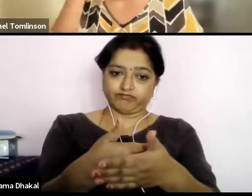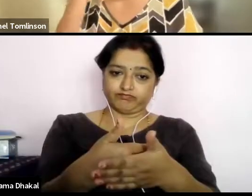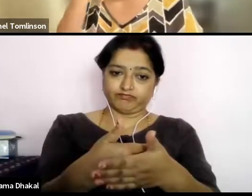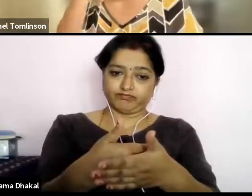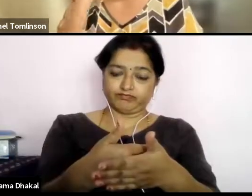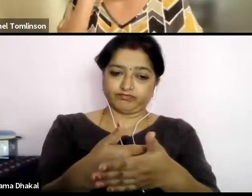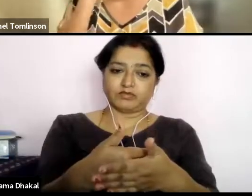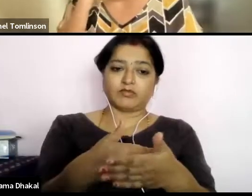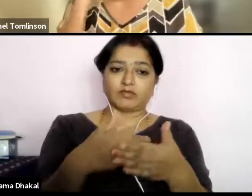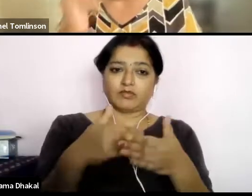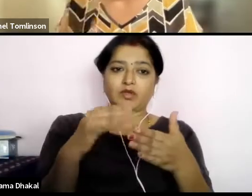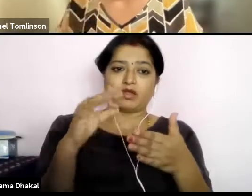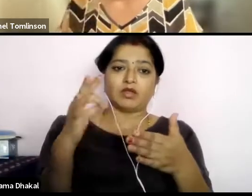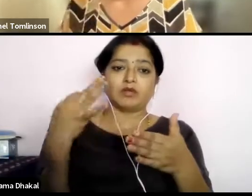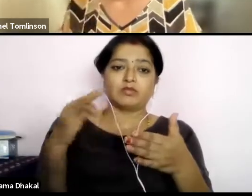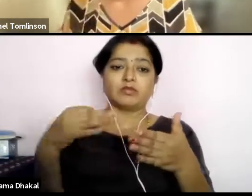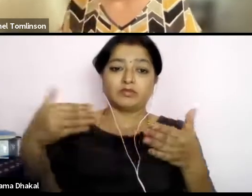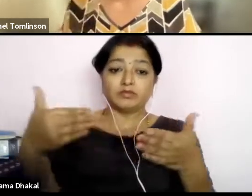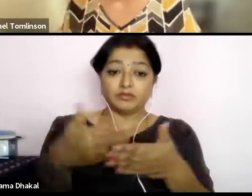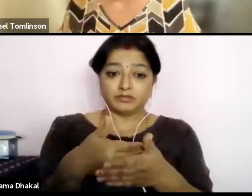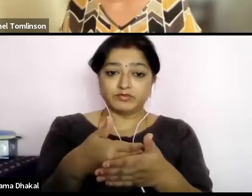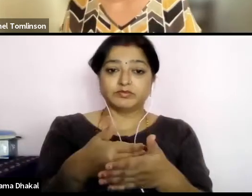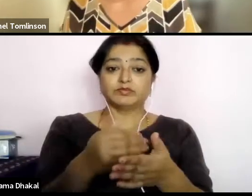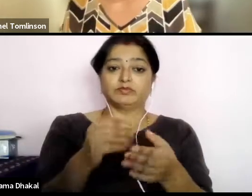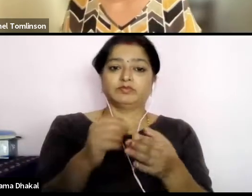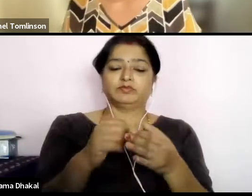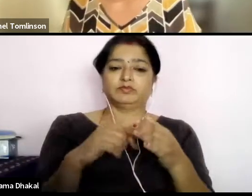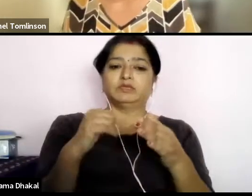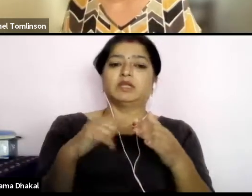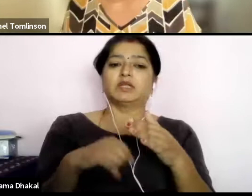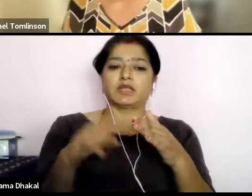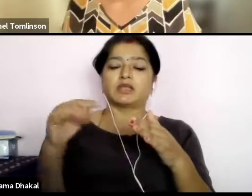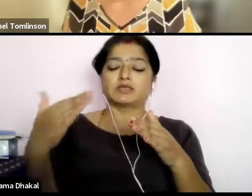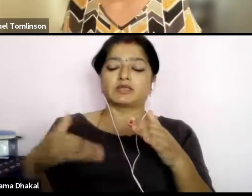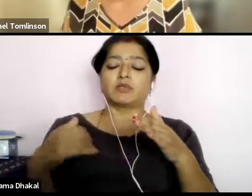see how best we can, you know, help.